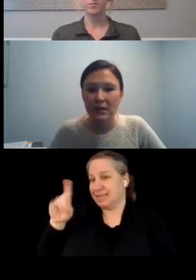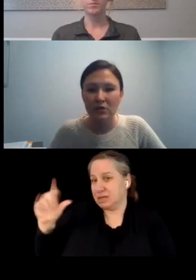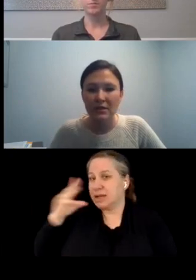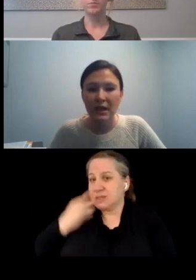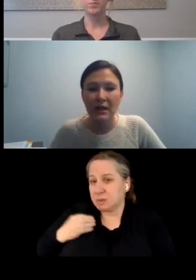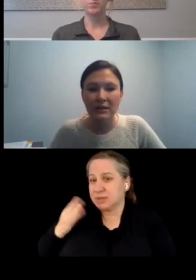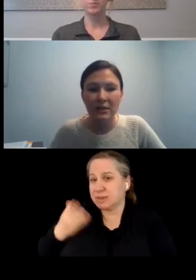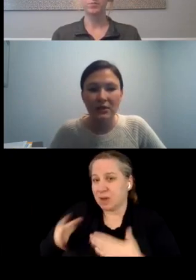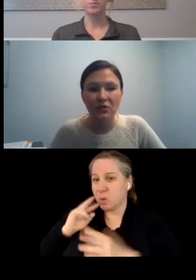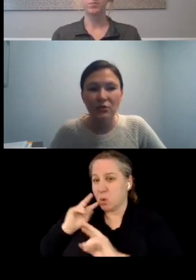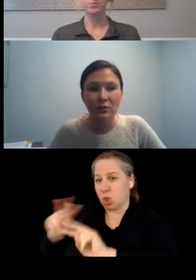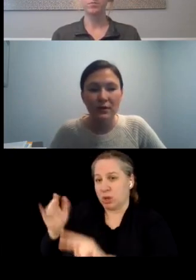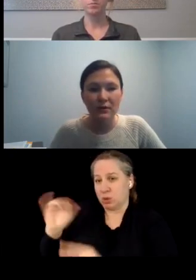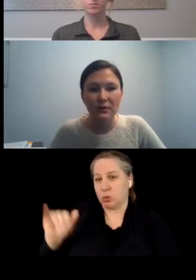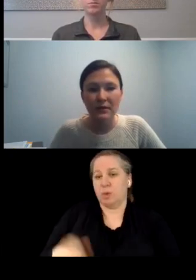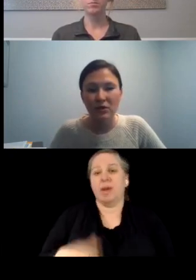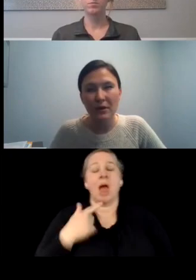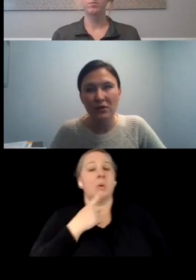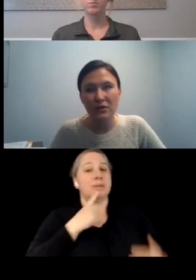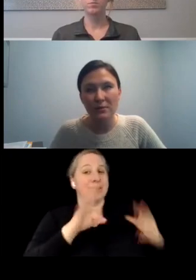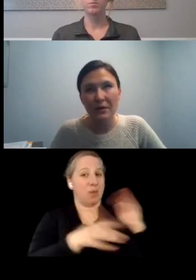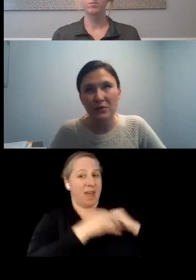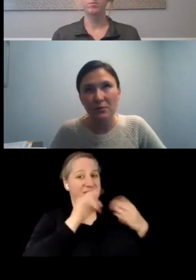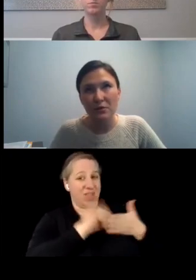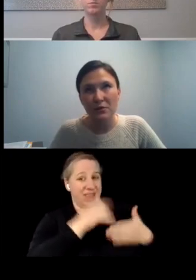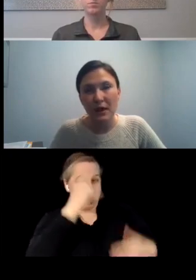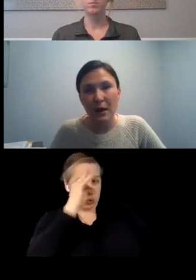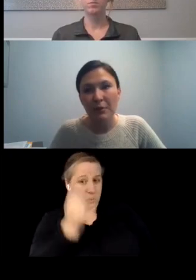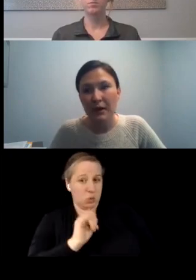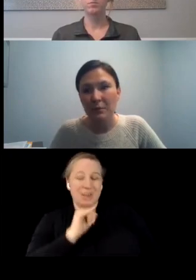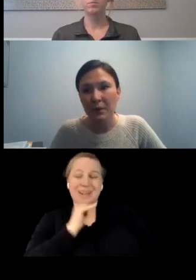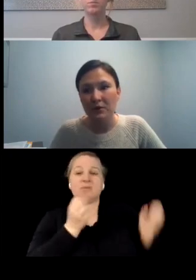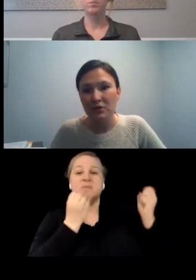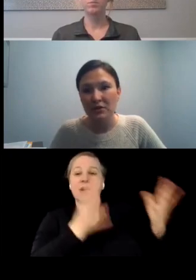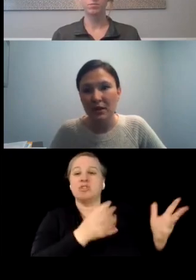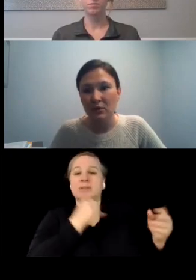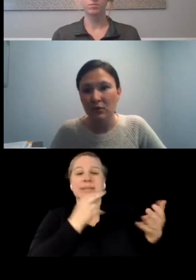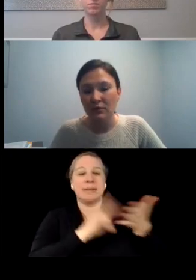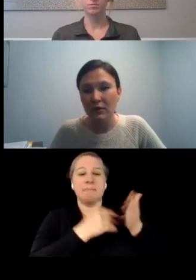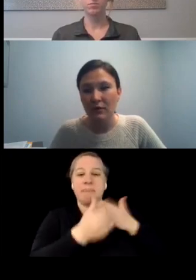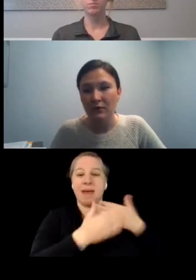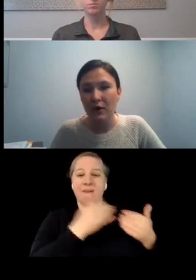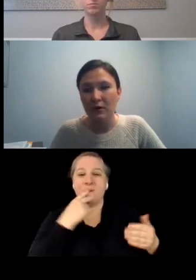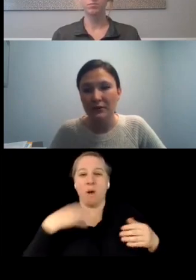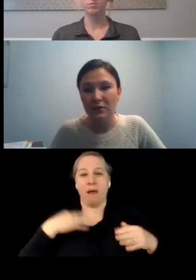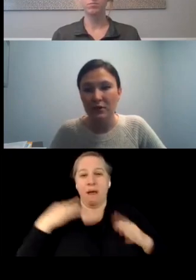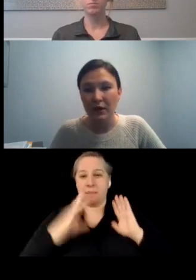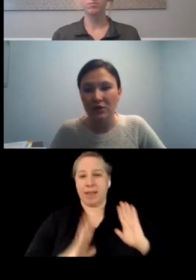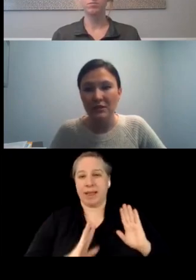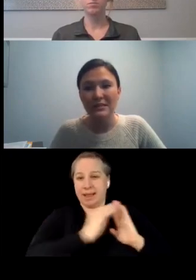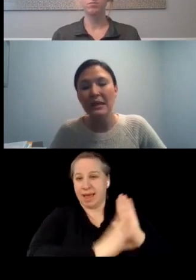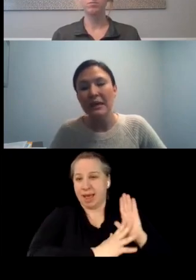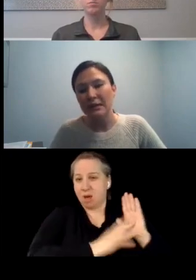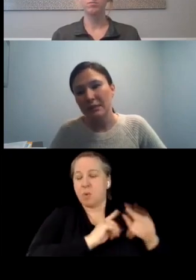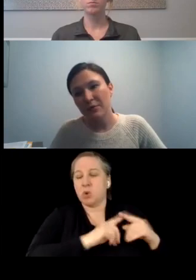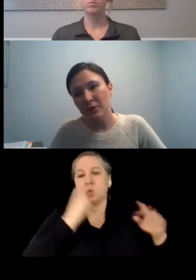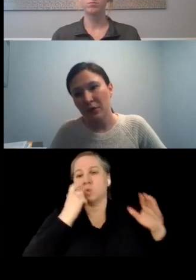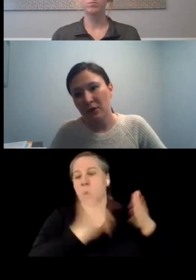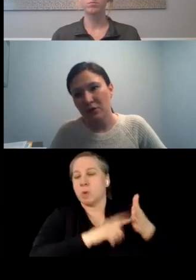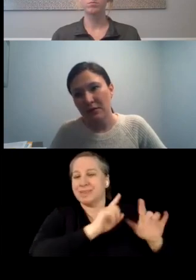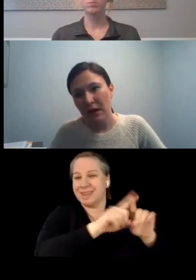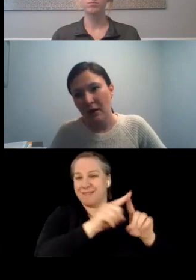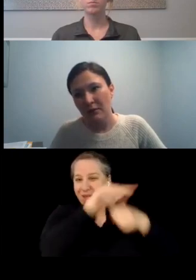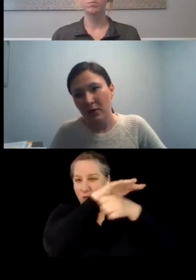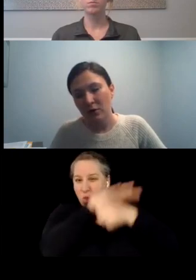I would say just to add on to that too is not so much, it doesn't matter so much for the applicant, but just to take note of our different locations is some of